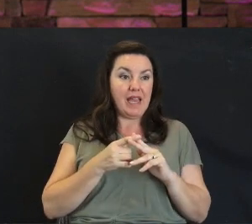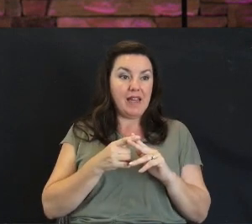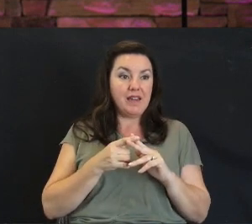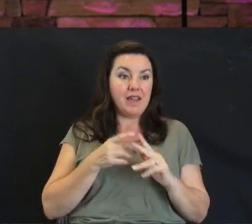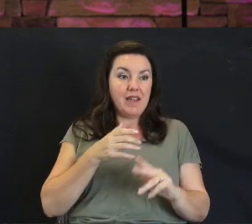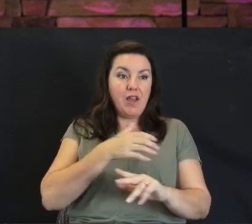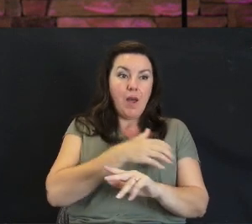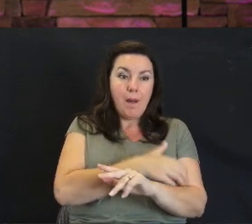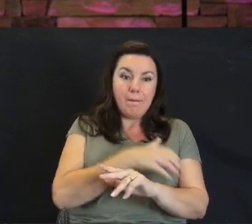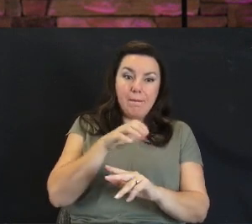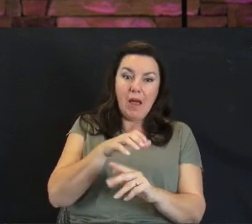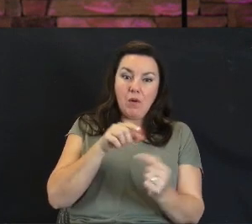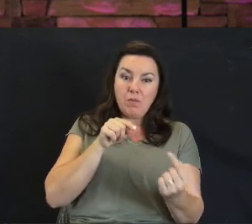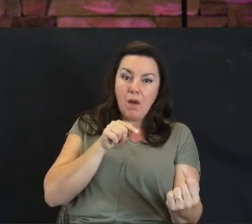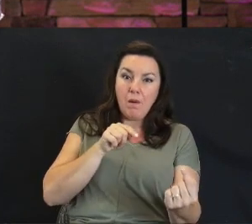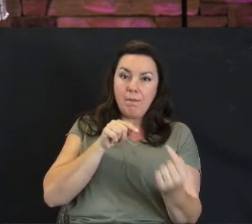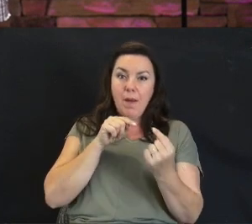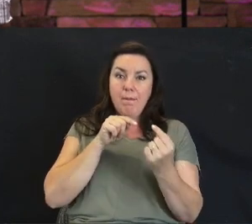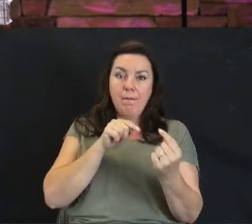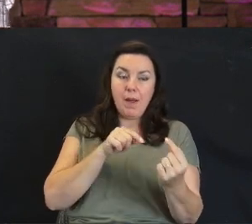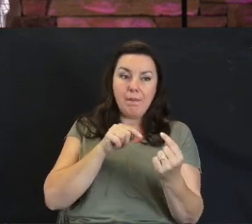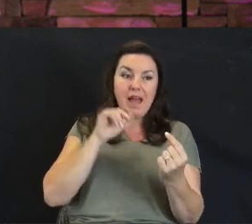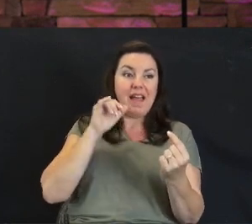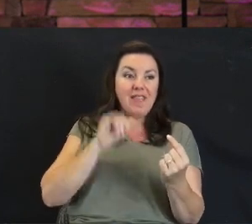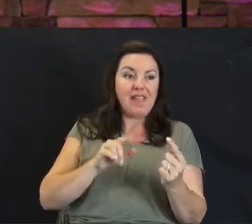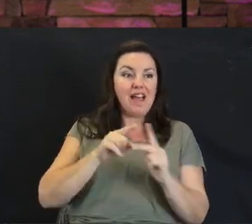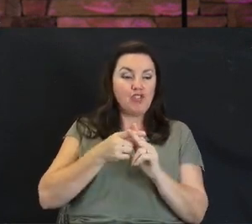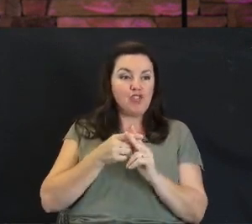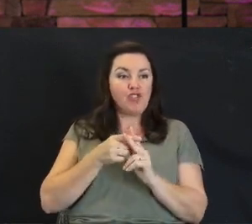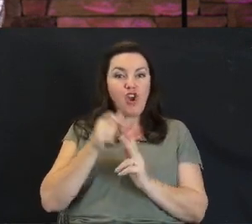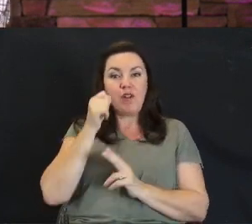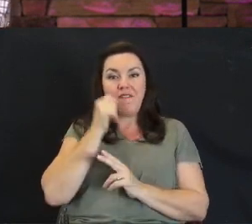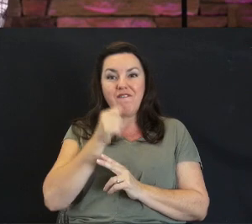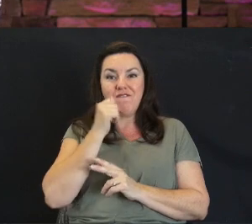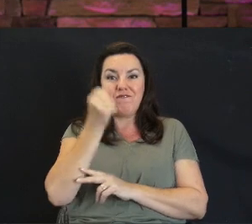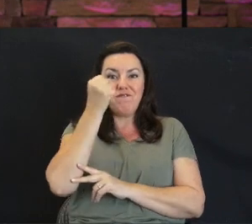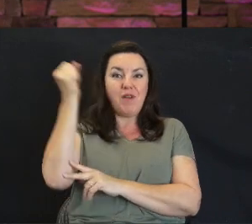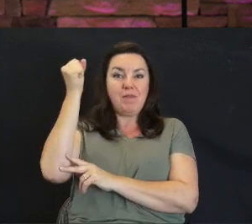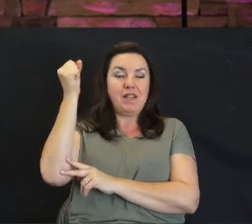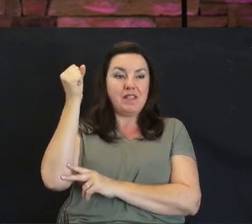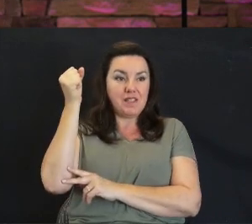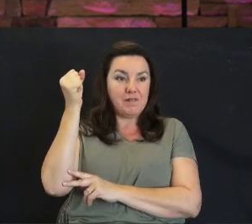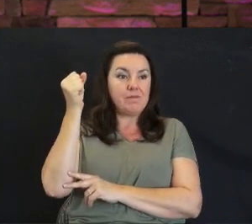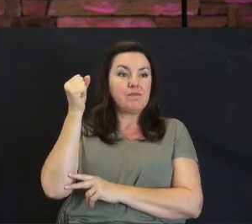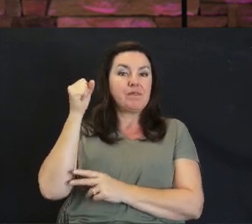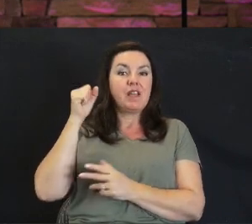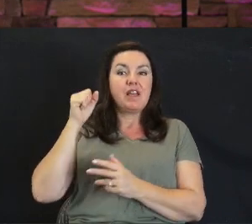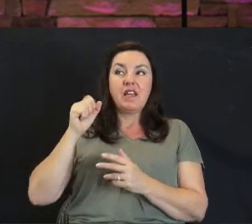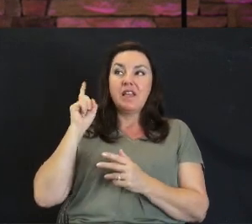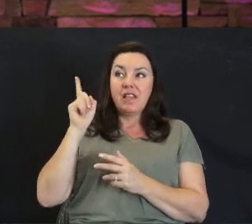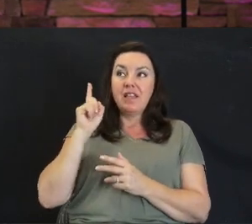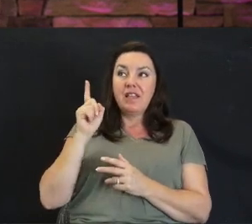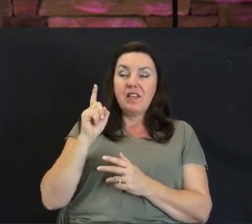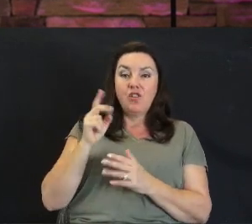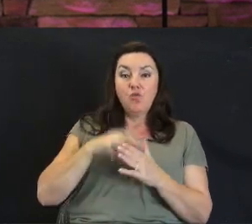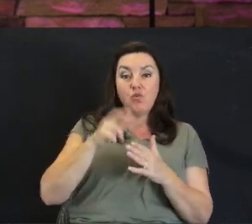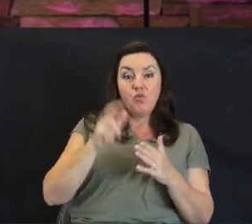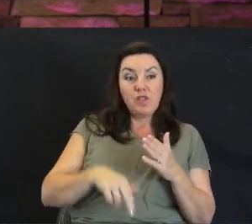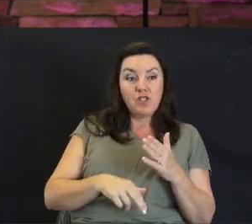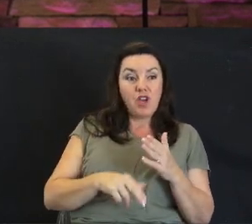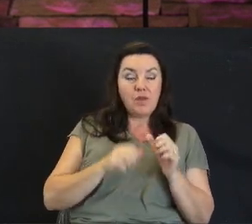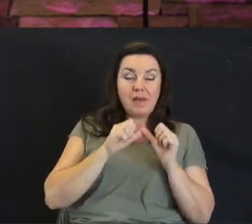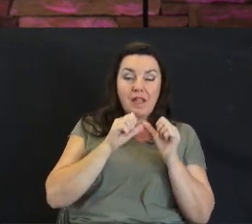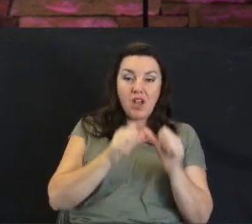for the ages Feminism was born Chapter 3 Verse 16 Of Genesis The end result Would be